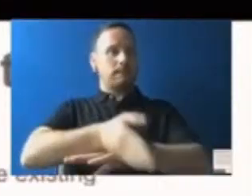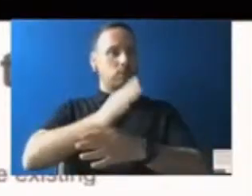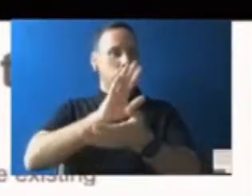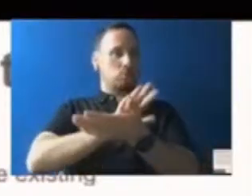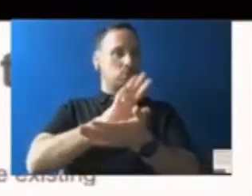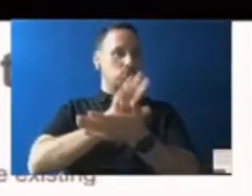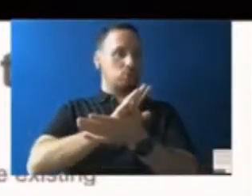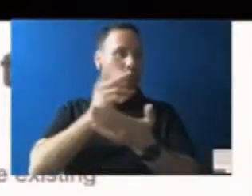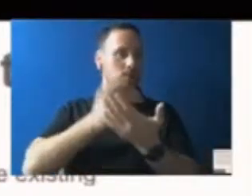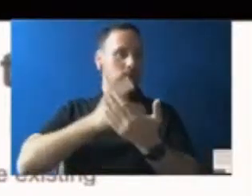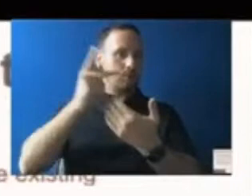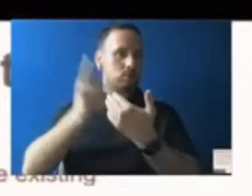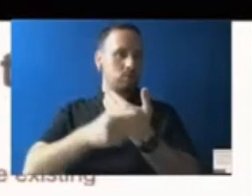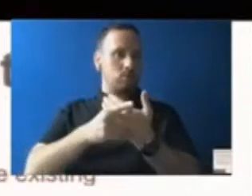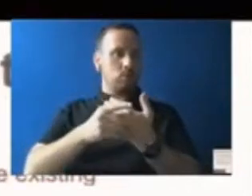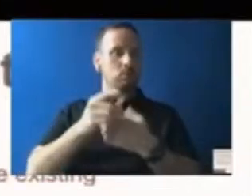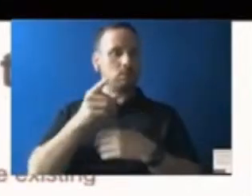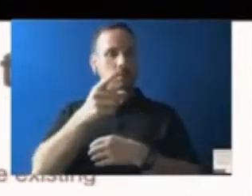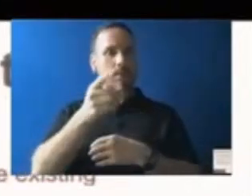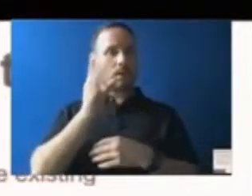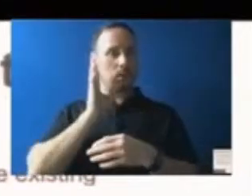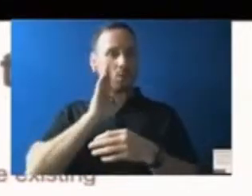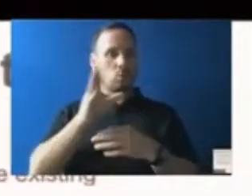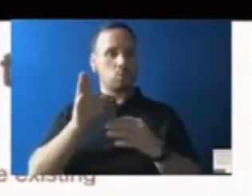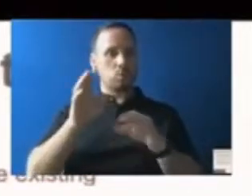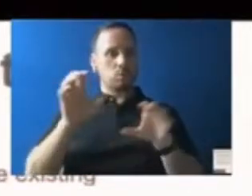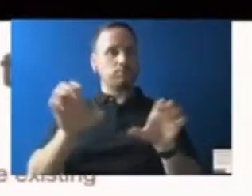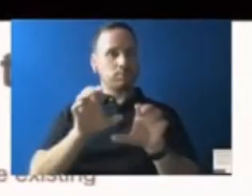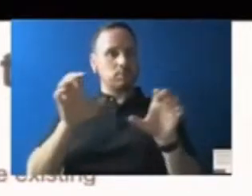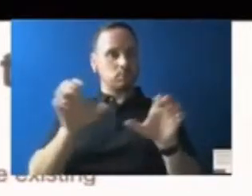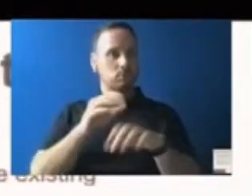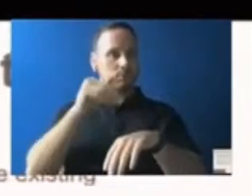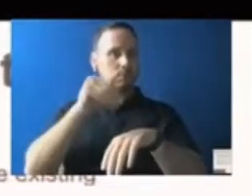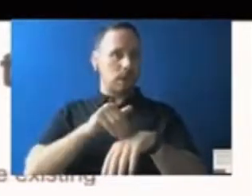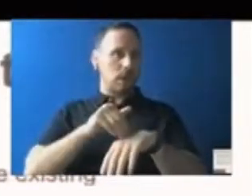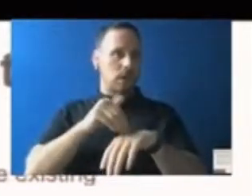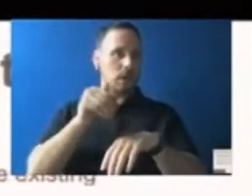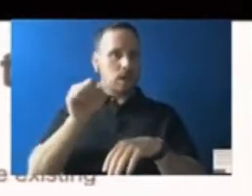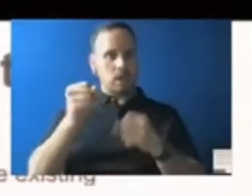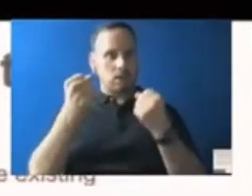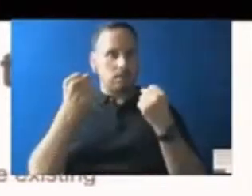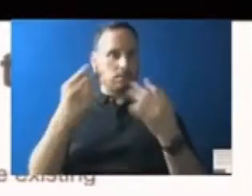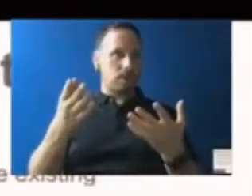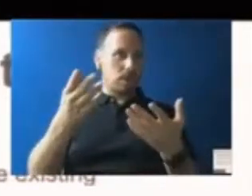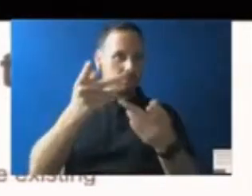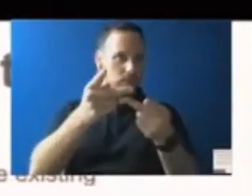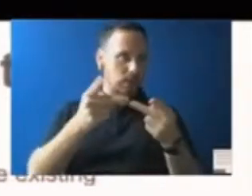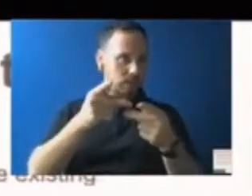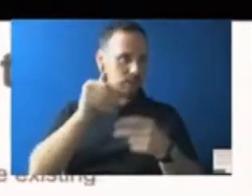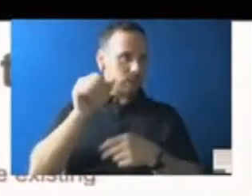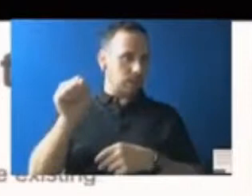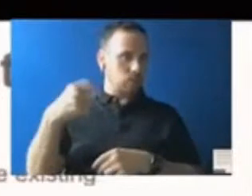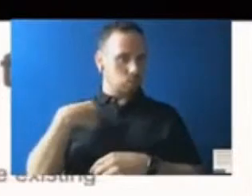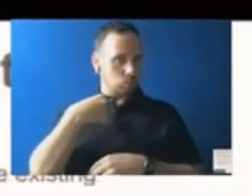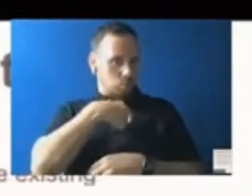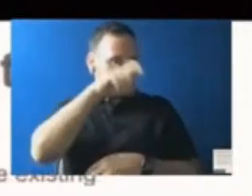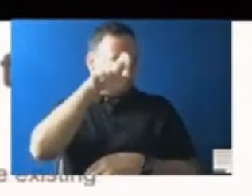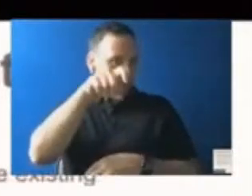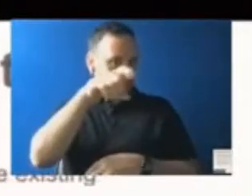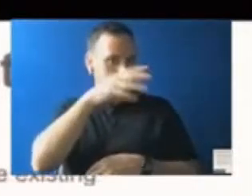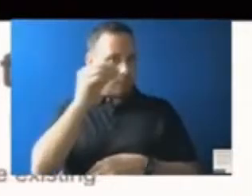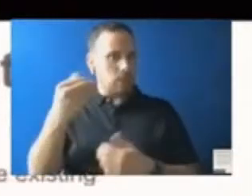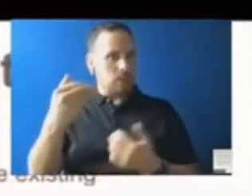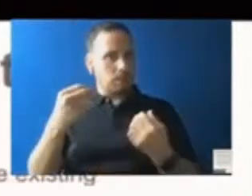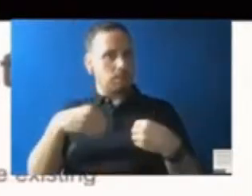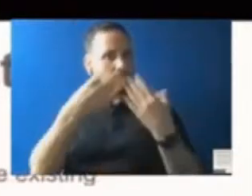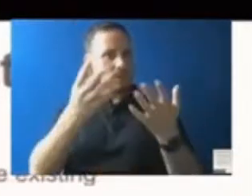will operate at as many existing 96 licensed sites as there is a demand and that we're able to staff. Registration